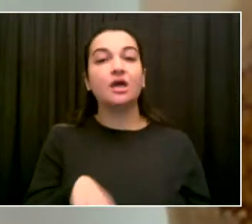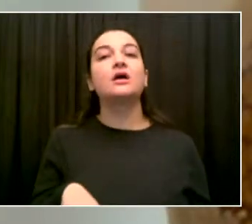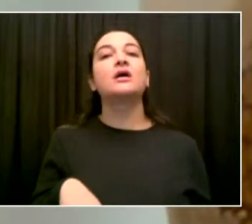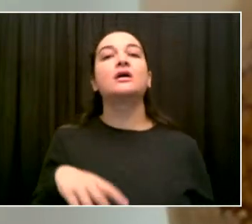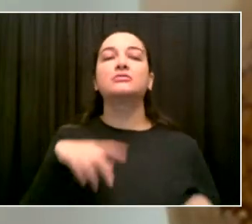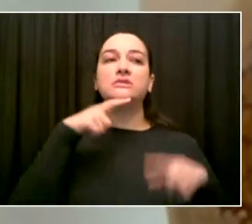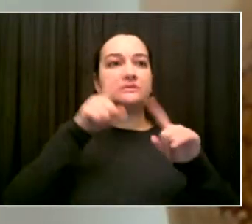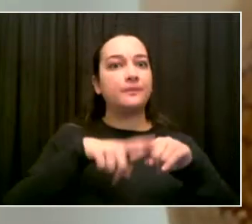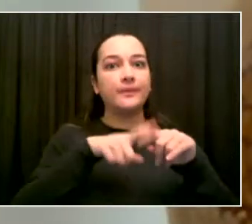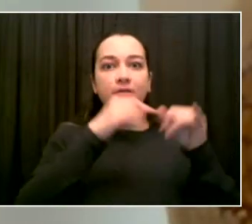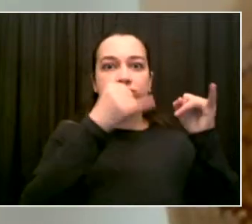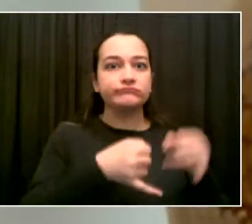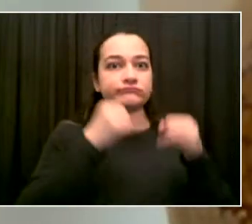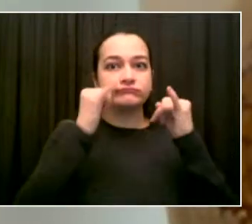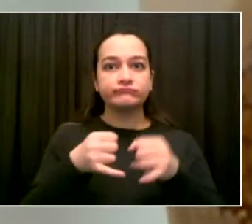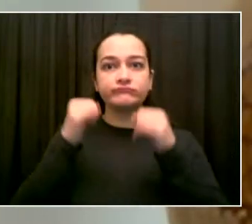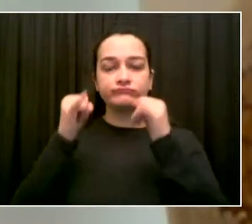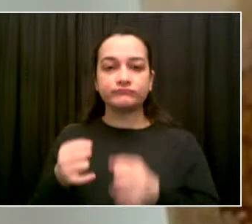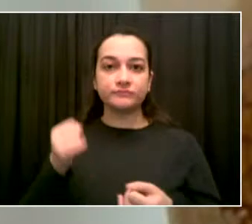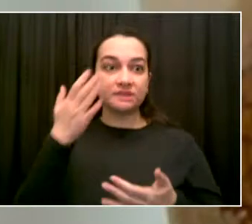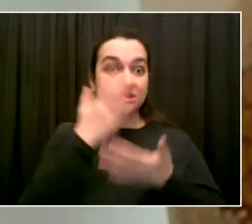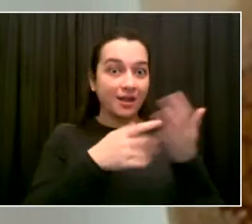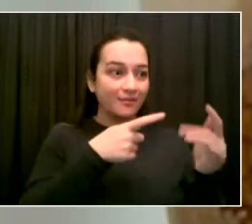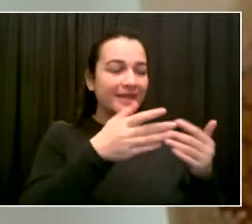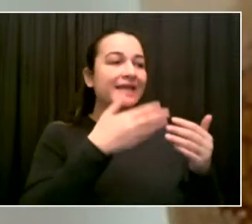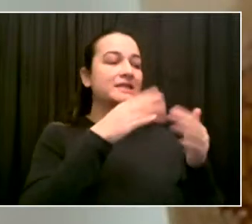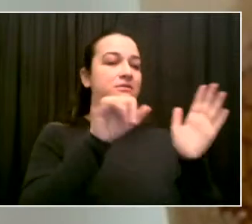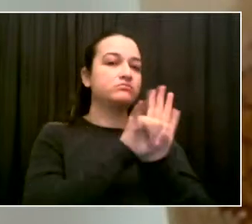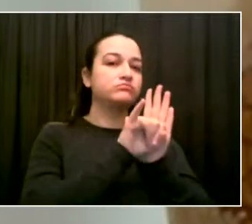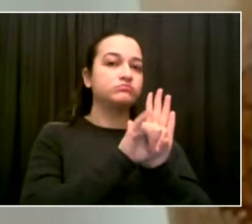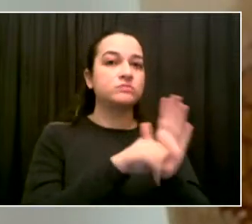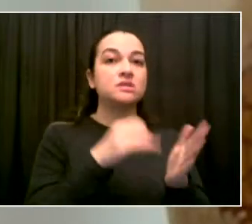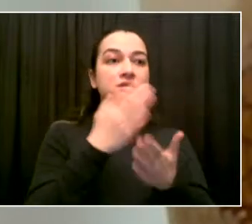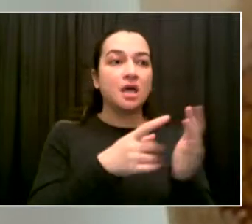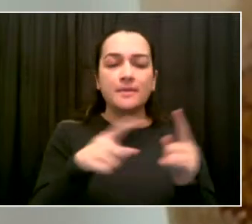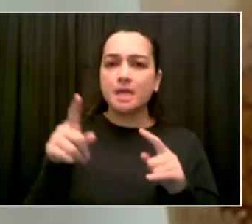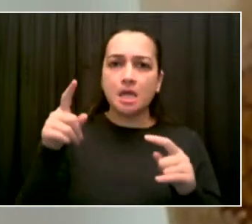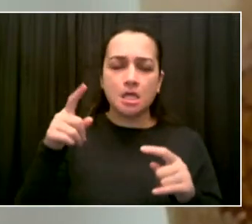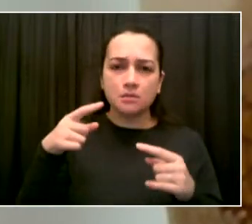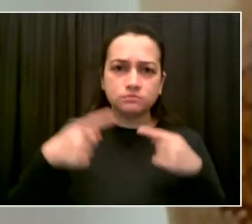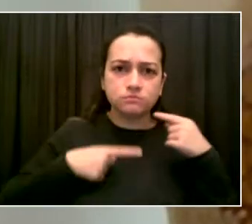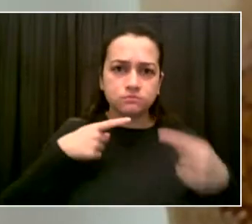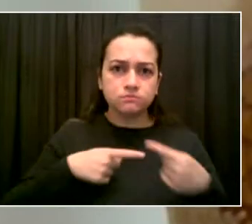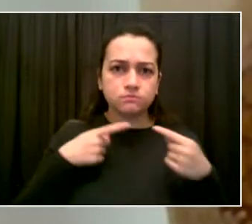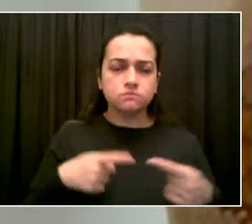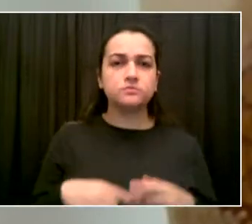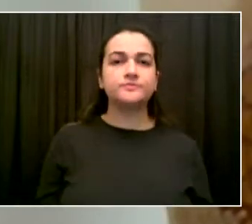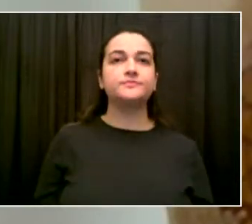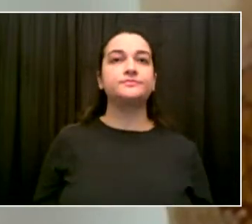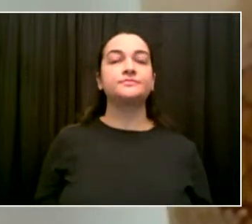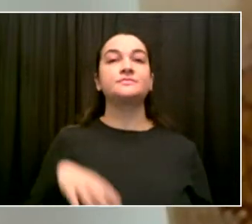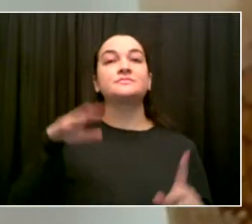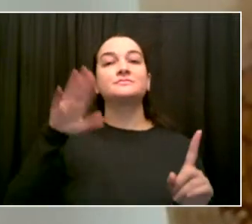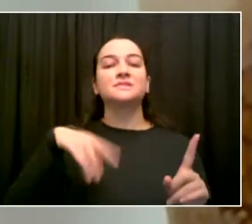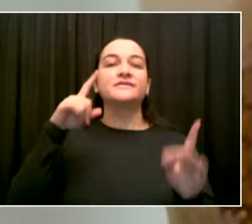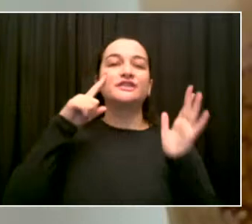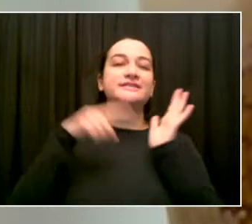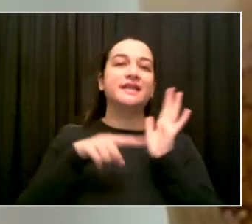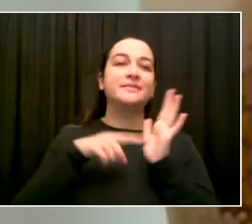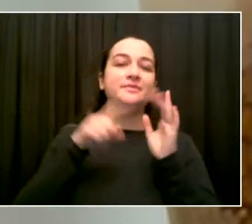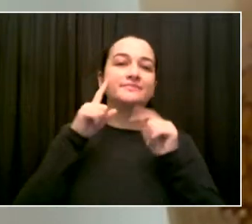child did have an exposure in their home, that is a close family member, was a known confirmed case, then we